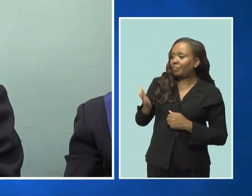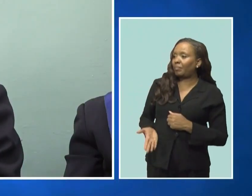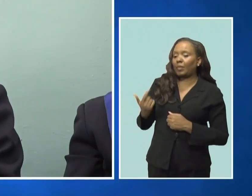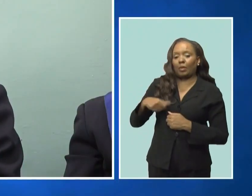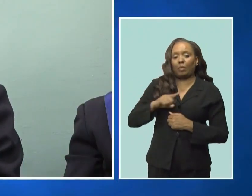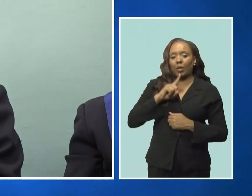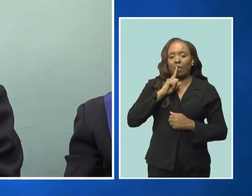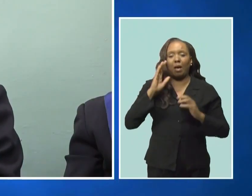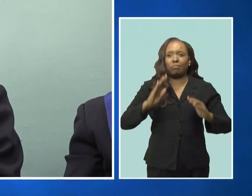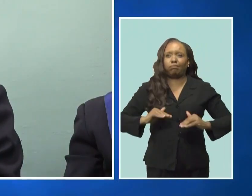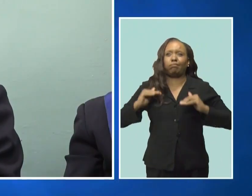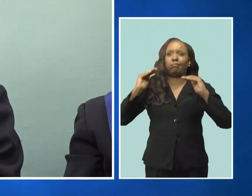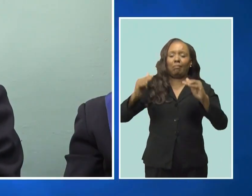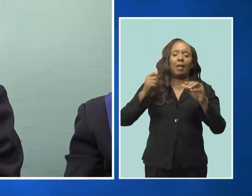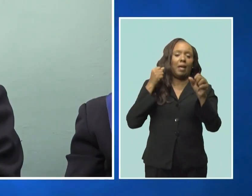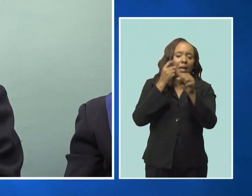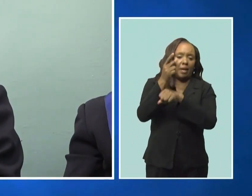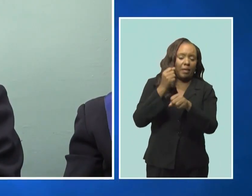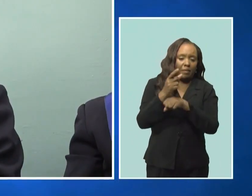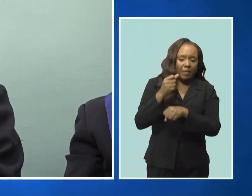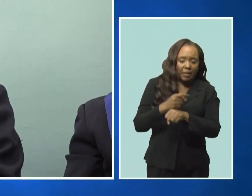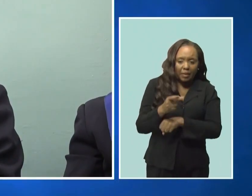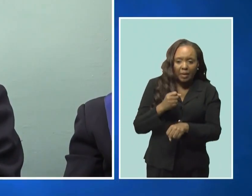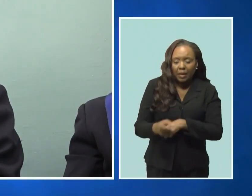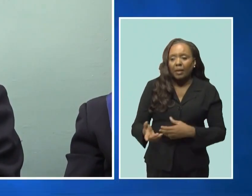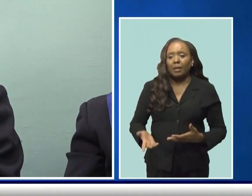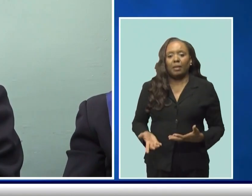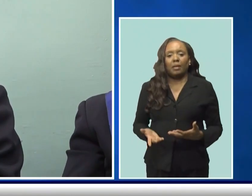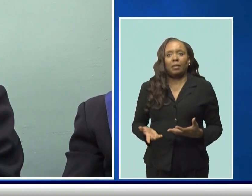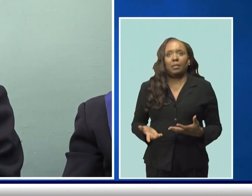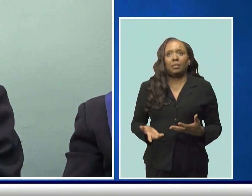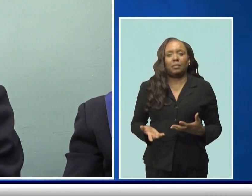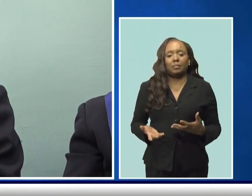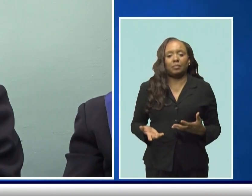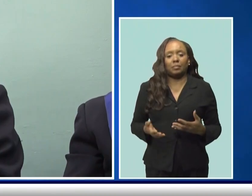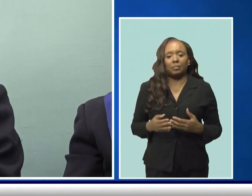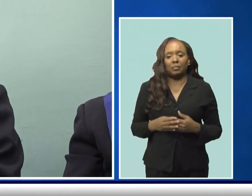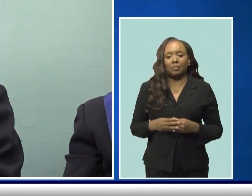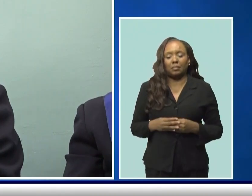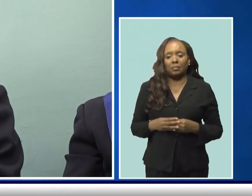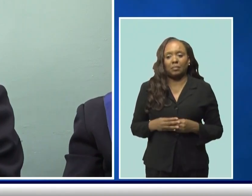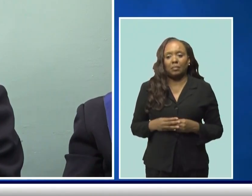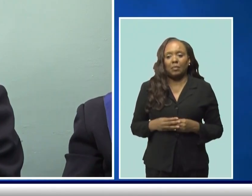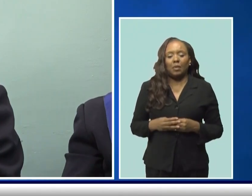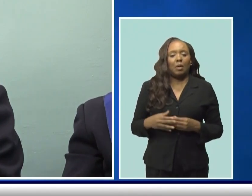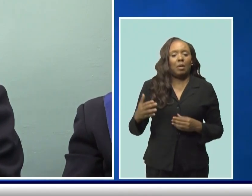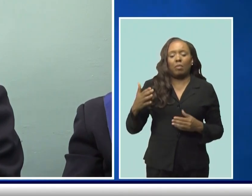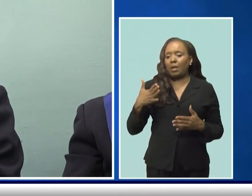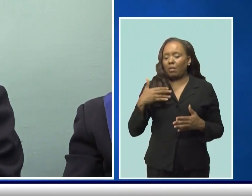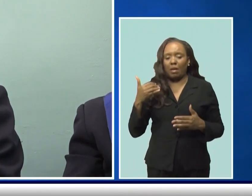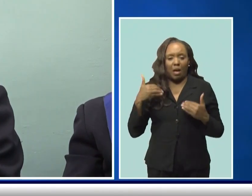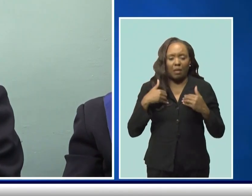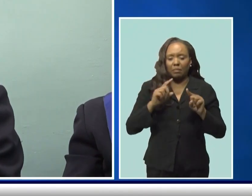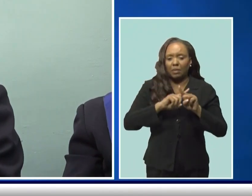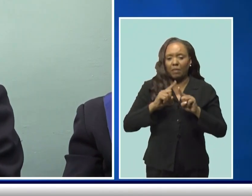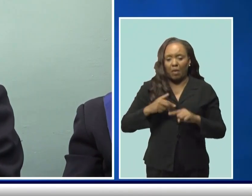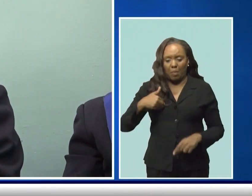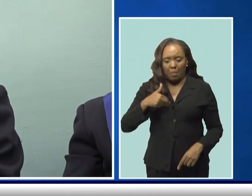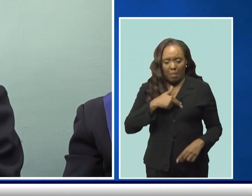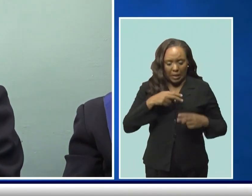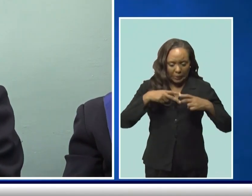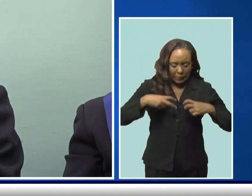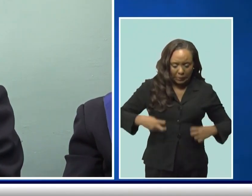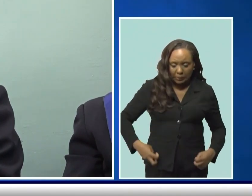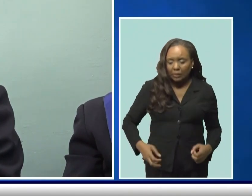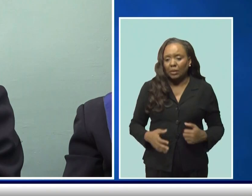up in a big way every year where we do Barbados Art and Stroke breast screening, cancer support,